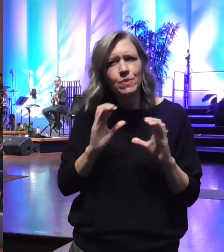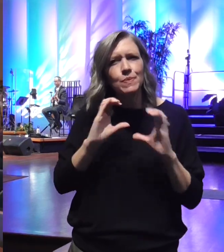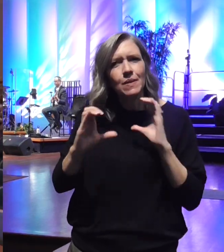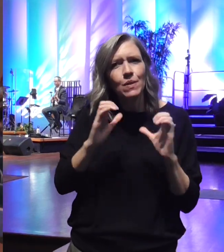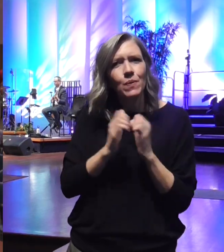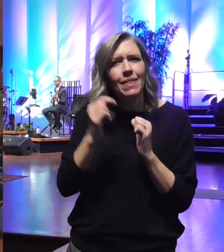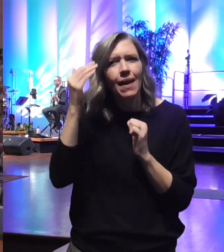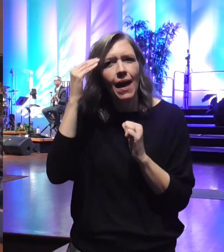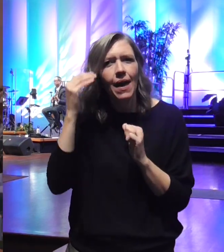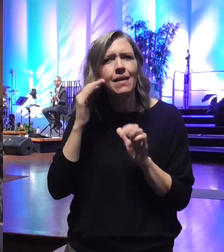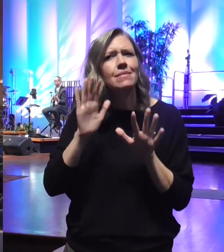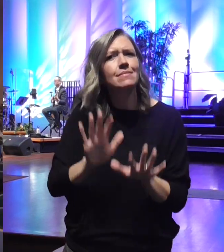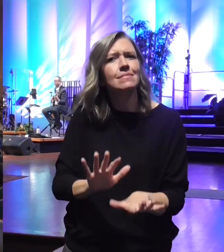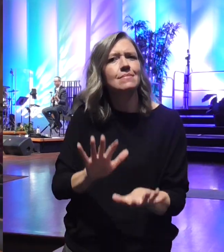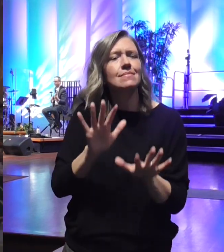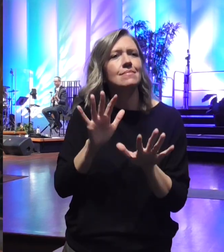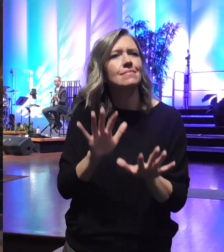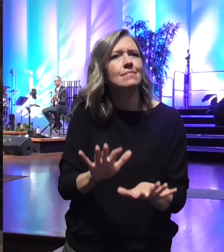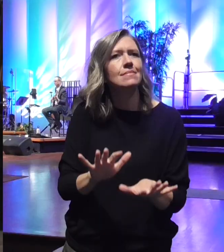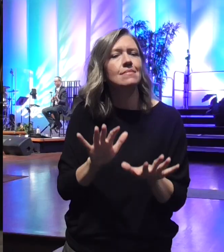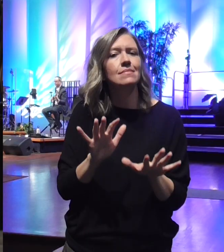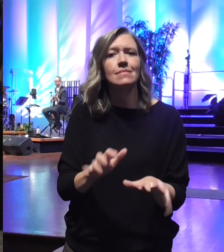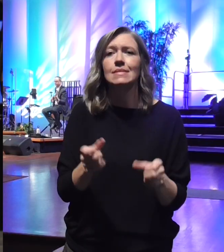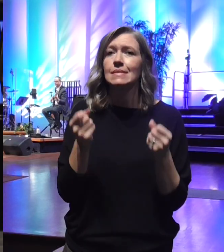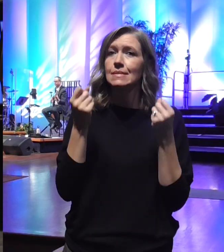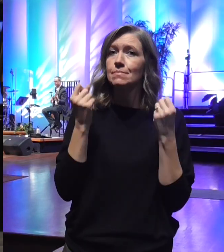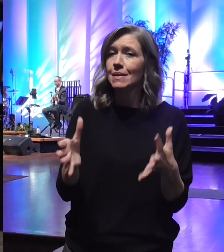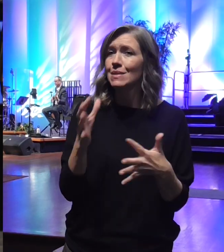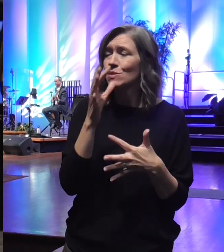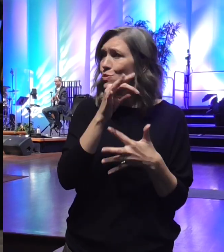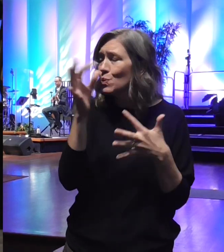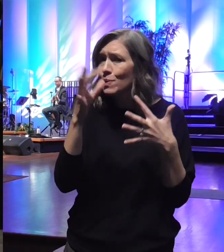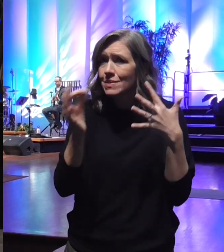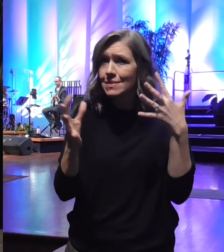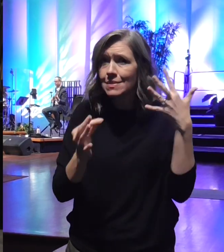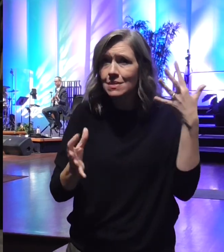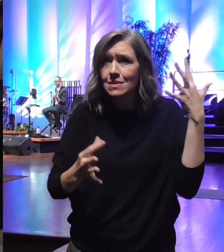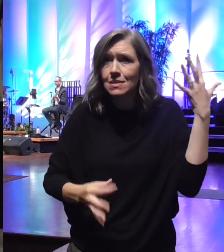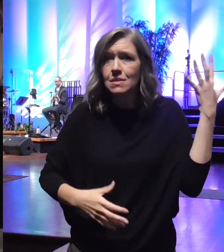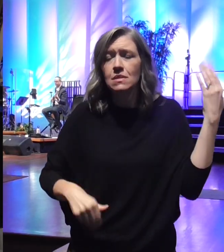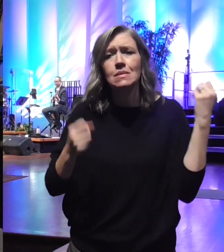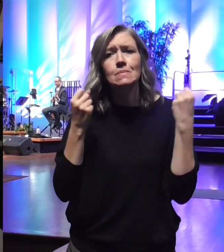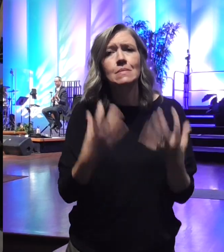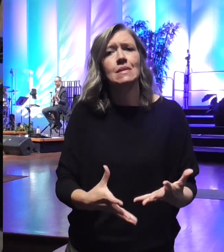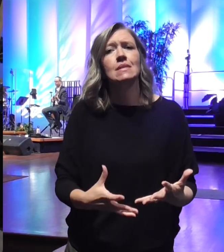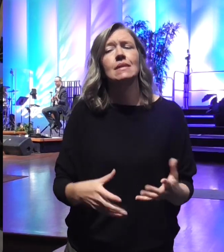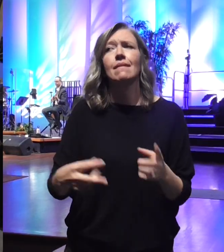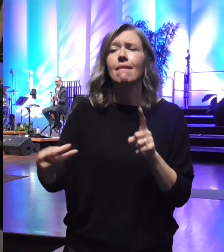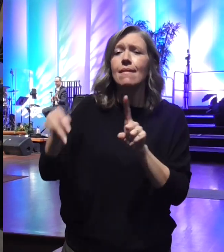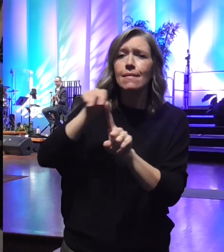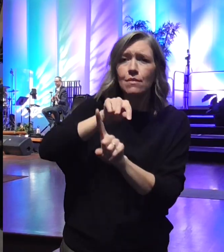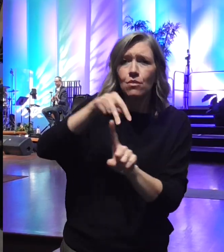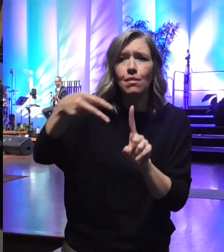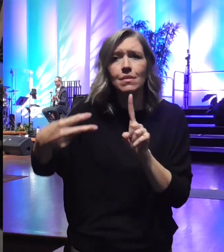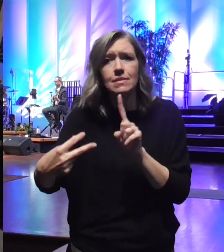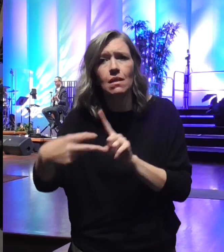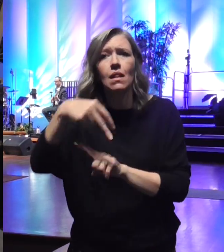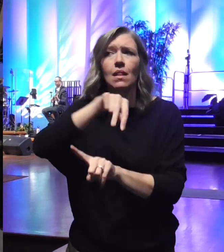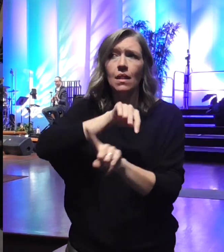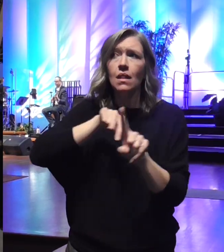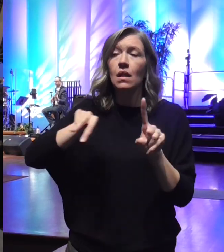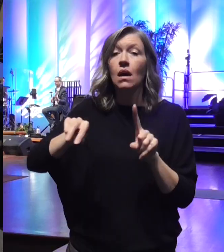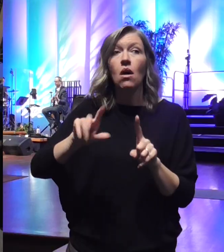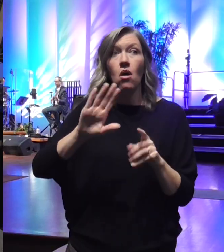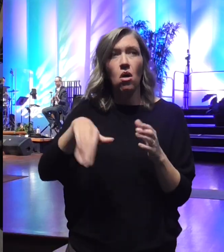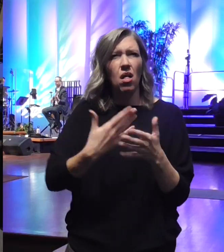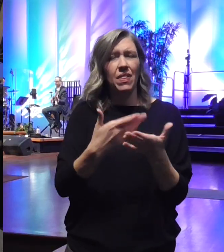take it easy. Too many choices, too many angles. All